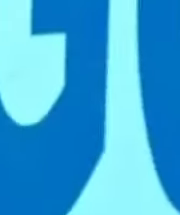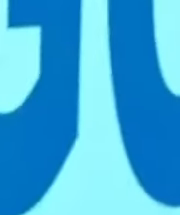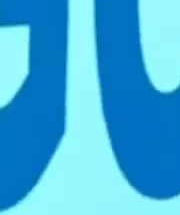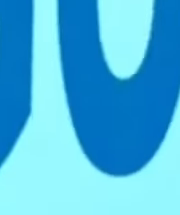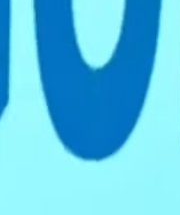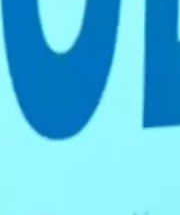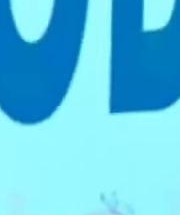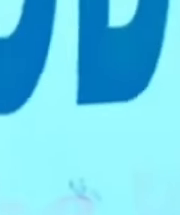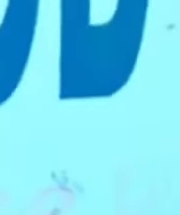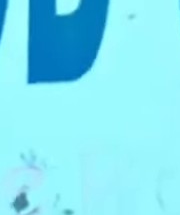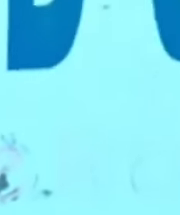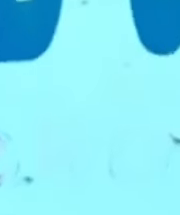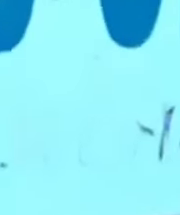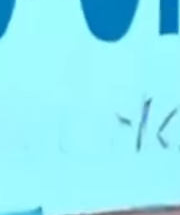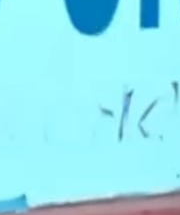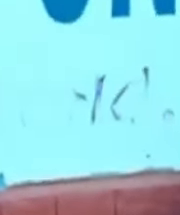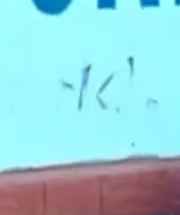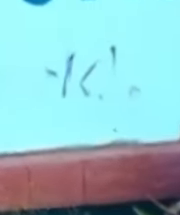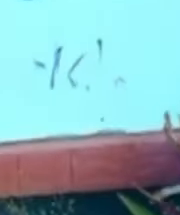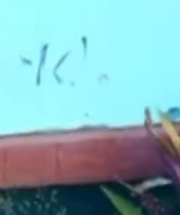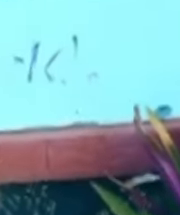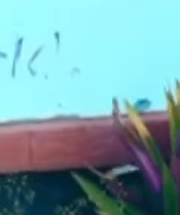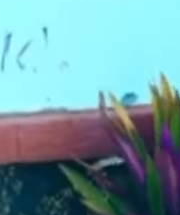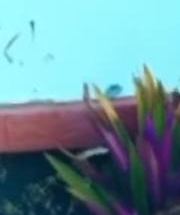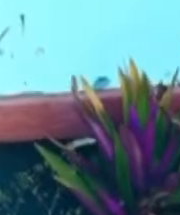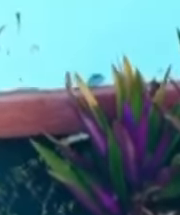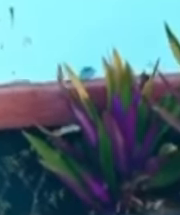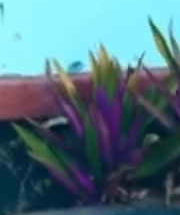Now that is where MAGU comes in.